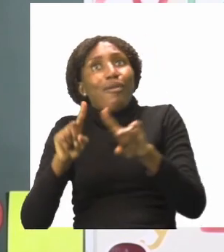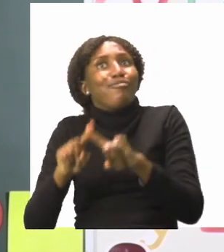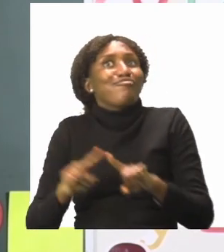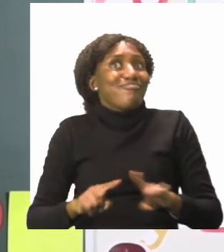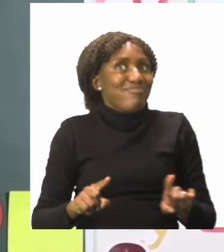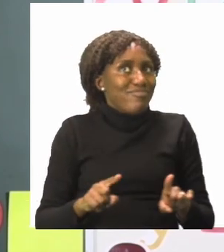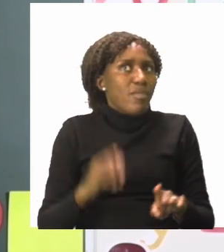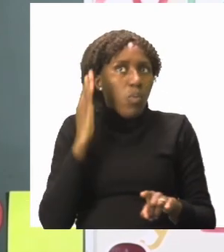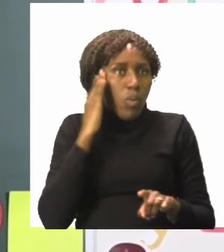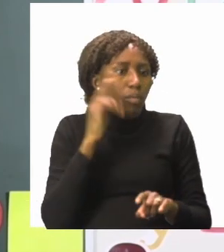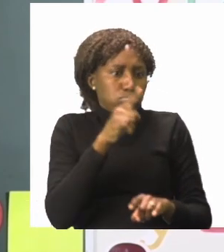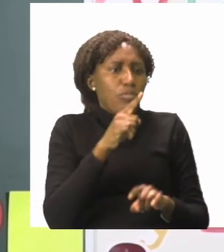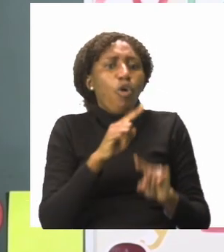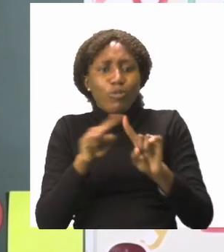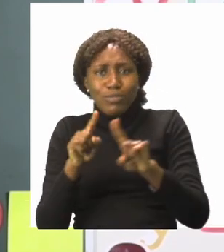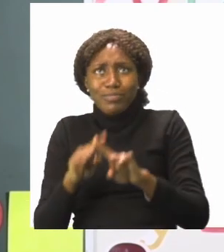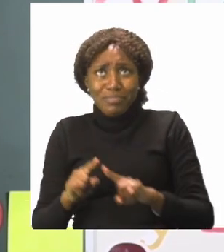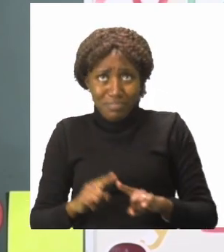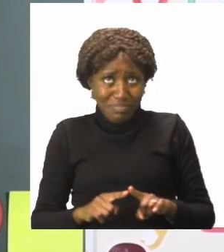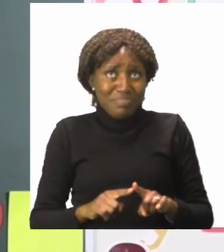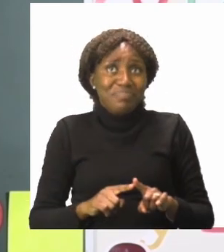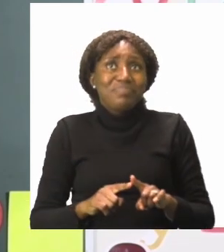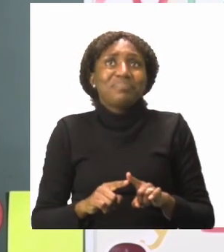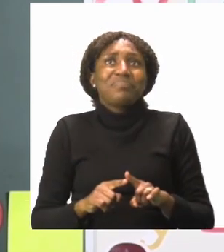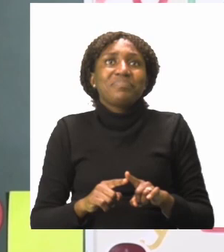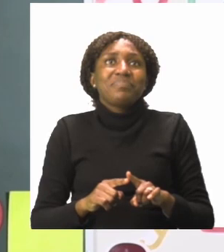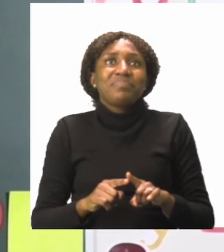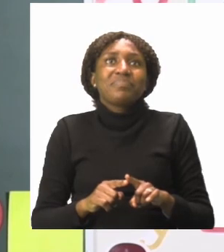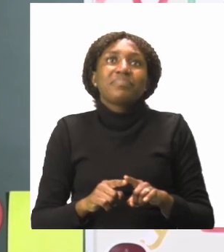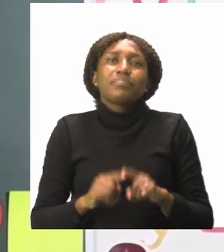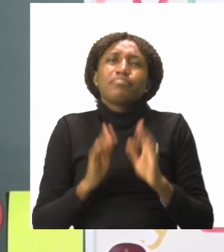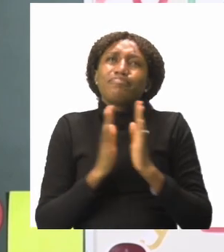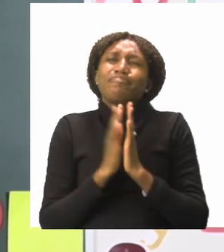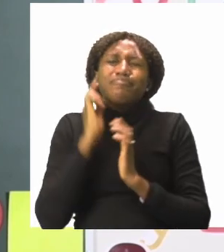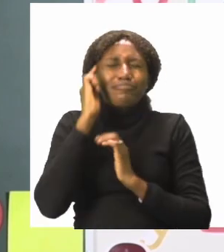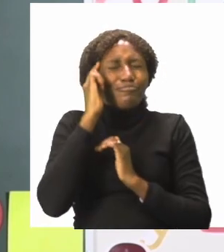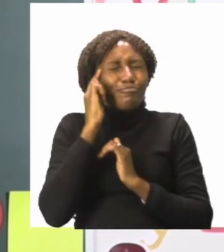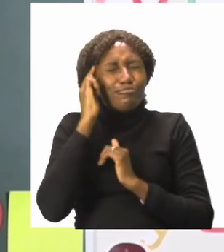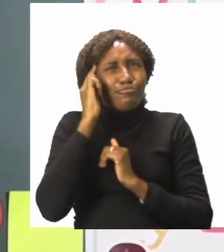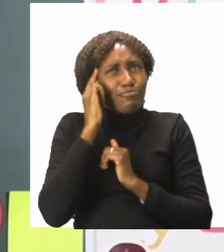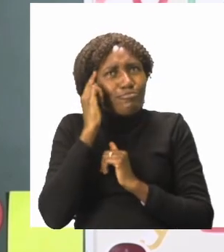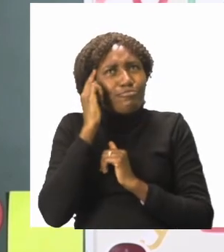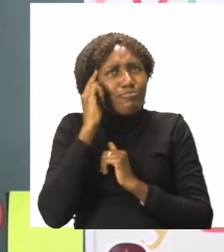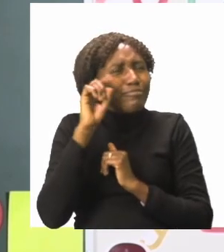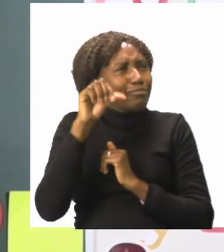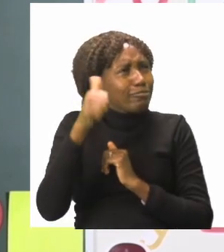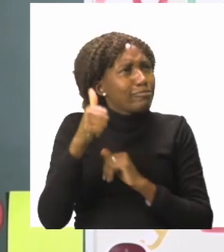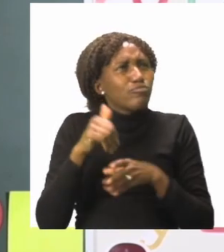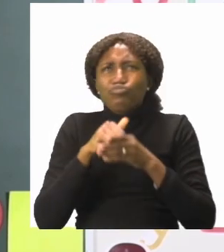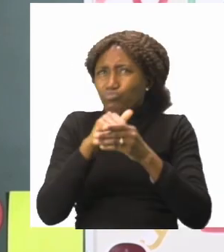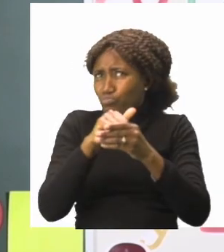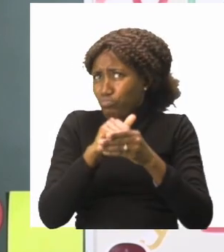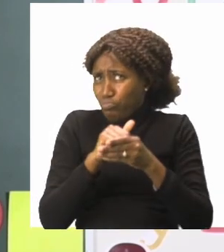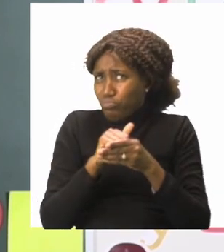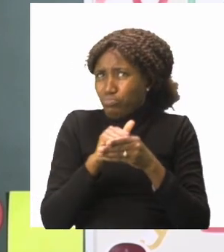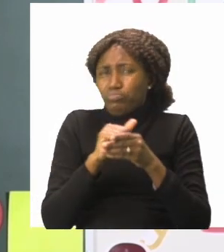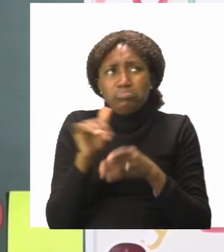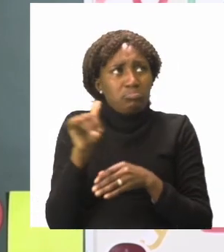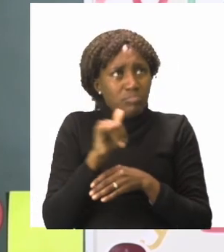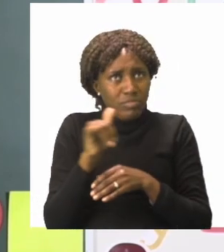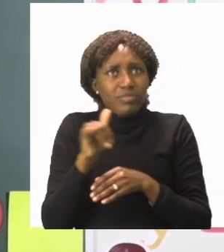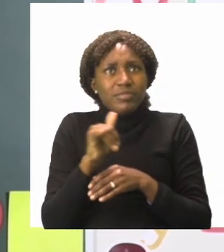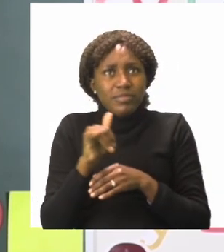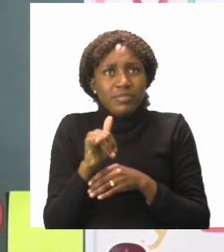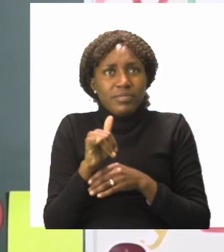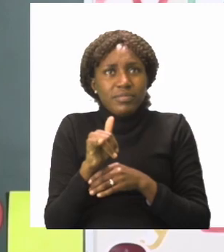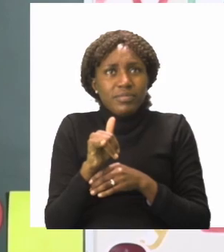So that is one of our local transports. I want you to think of anything else we use as a local transport. Now,